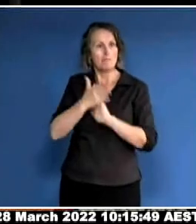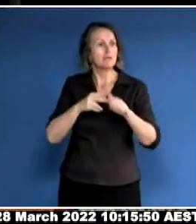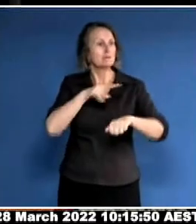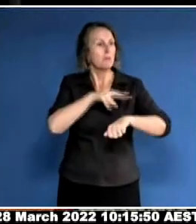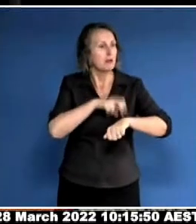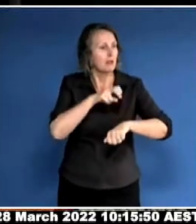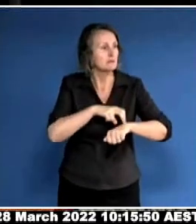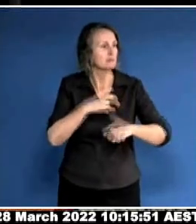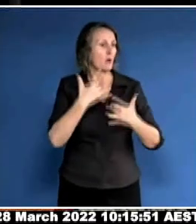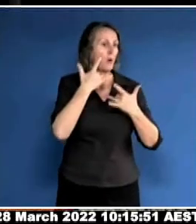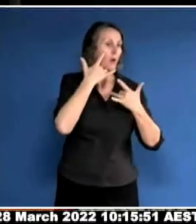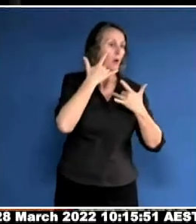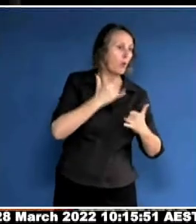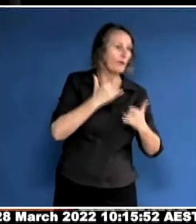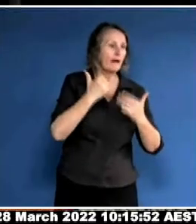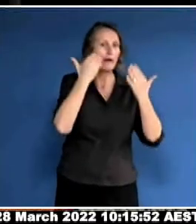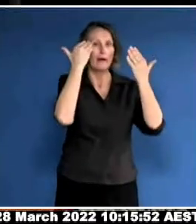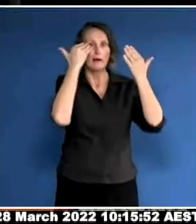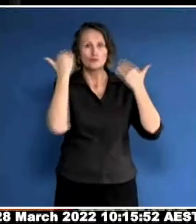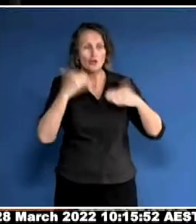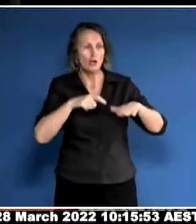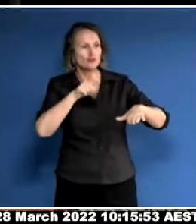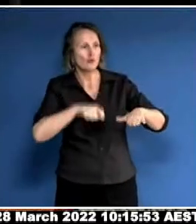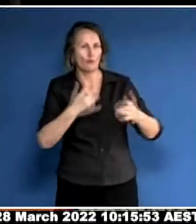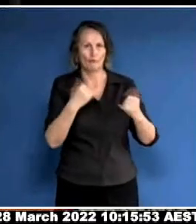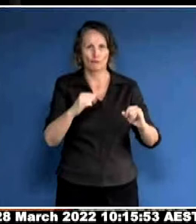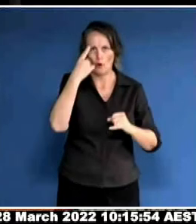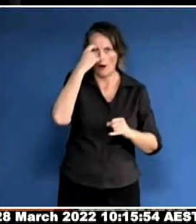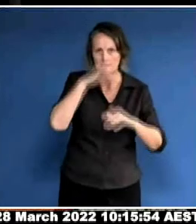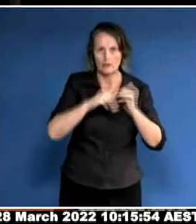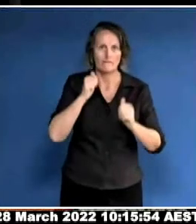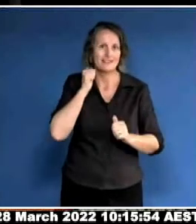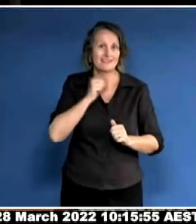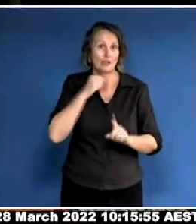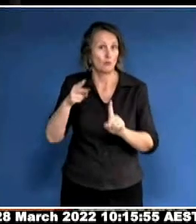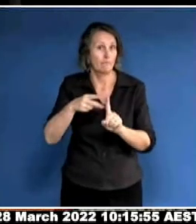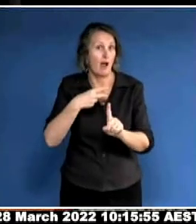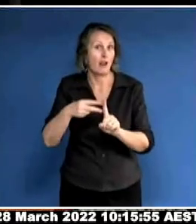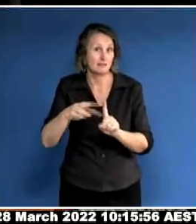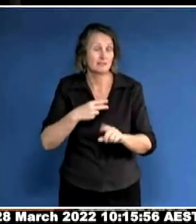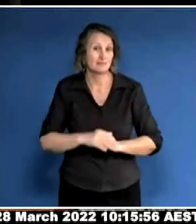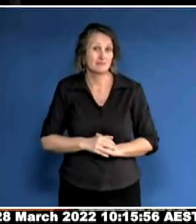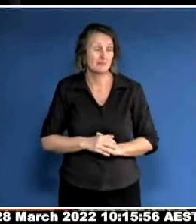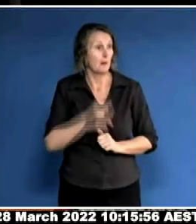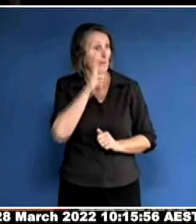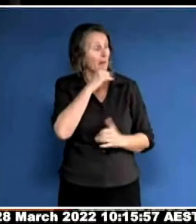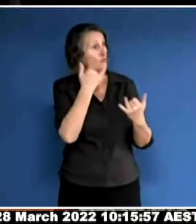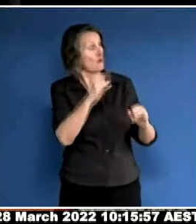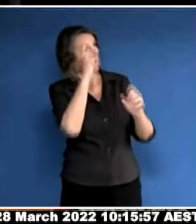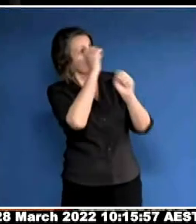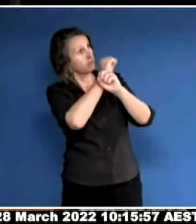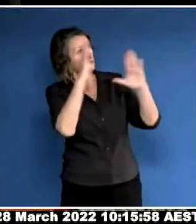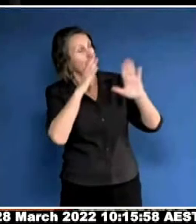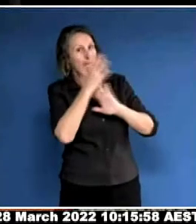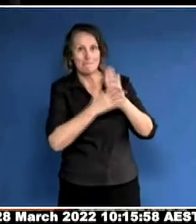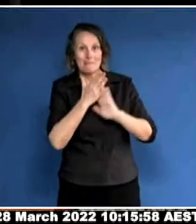courts, and those in the justice system. The misconceptions may contribute to underreporting and low